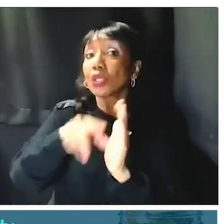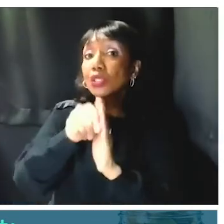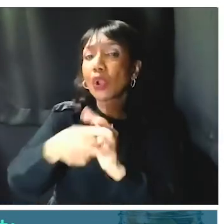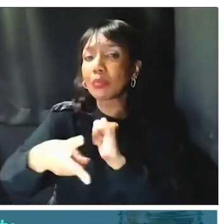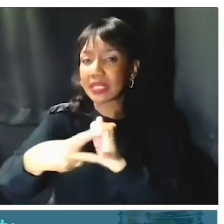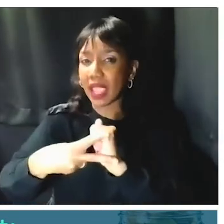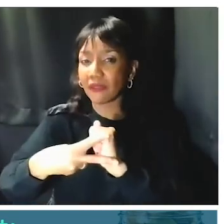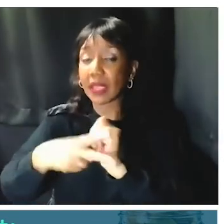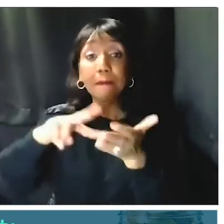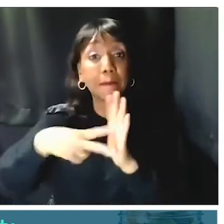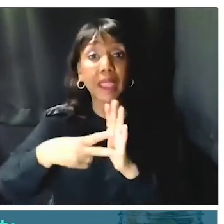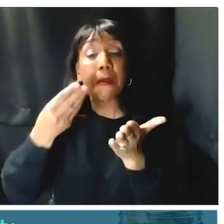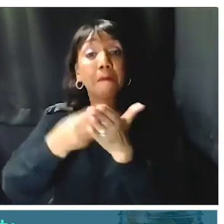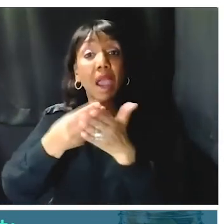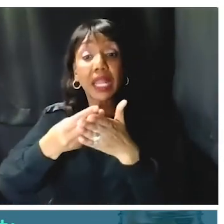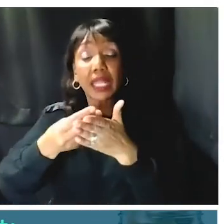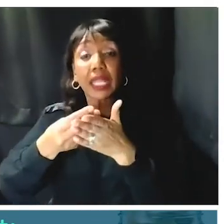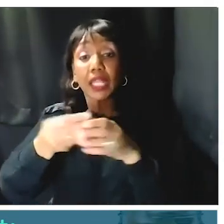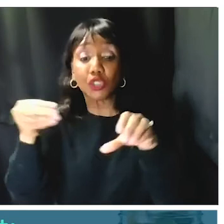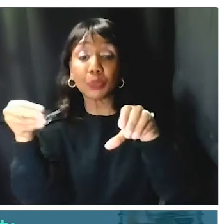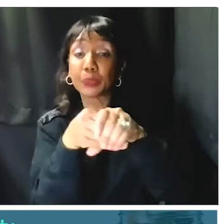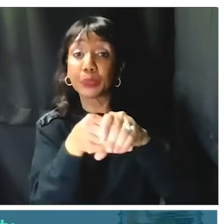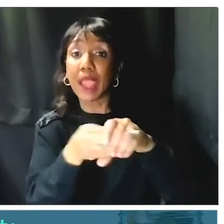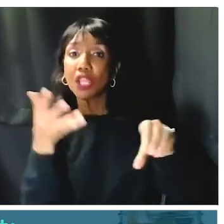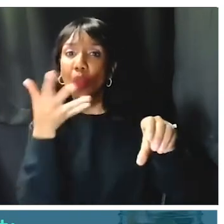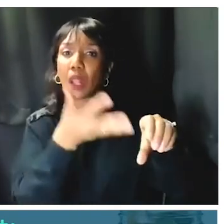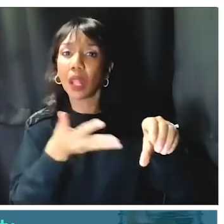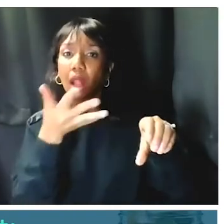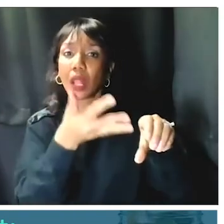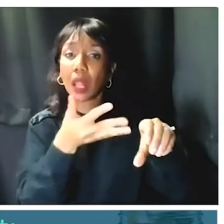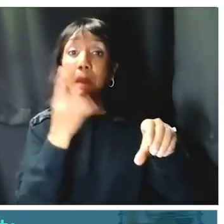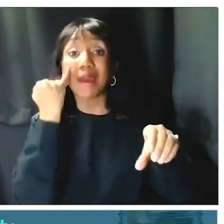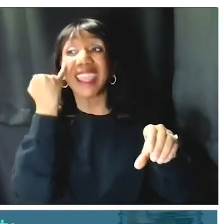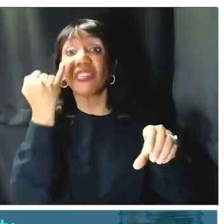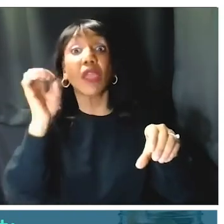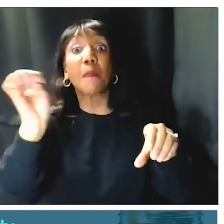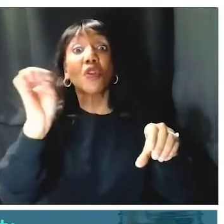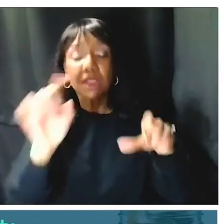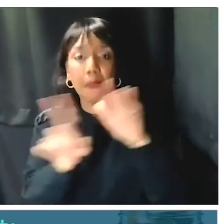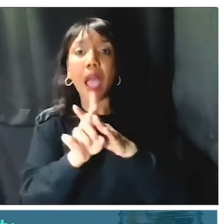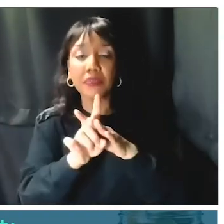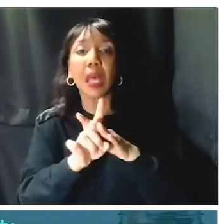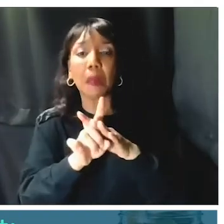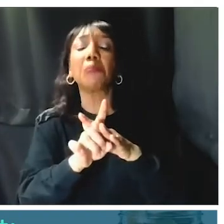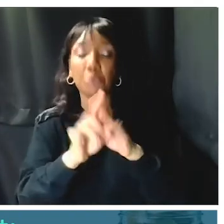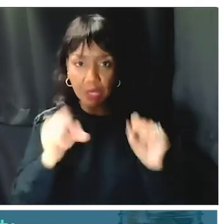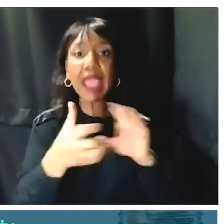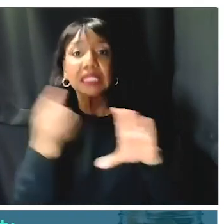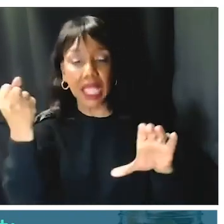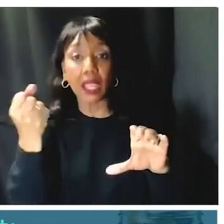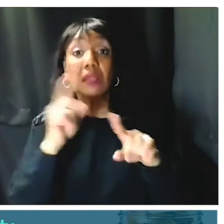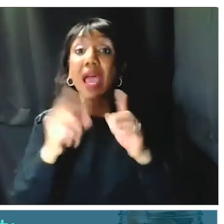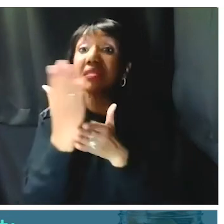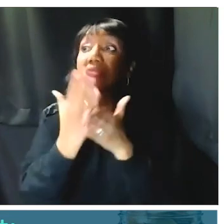screen. Long-term saving is money that you put away that you do not touch unless there is an emergency. It is important